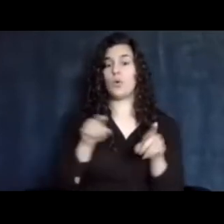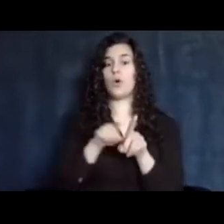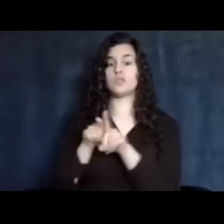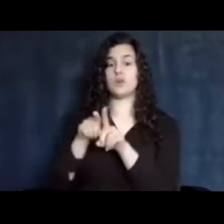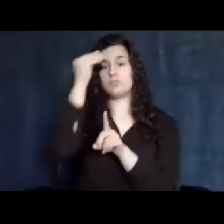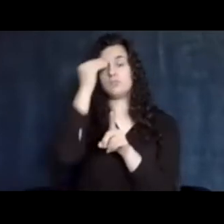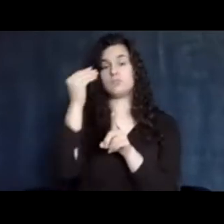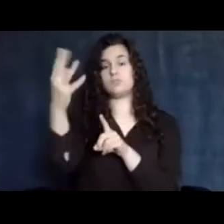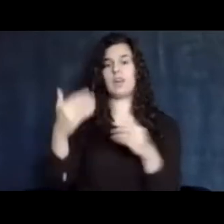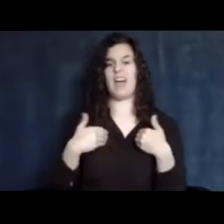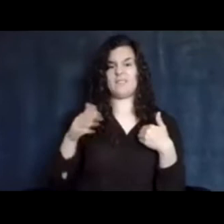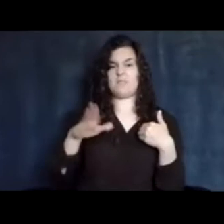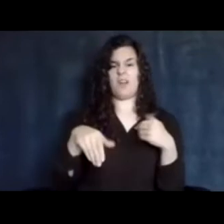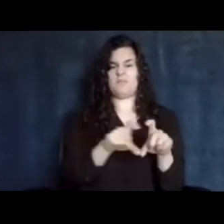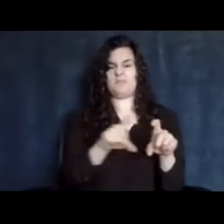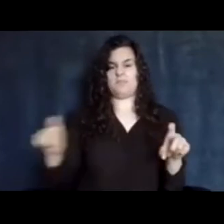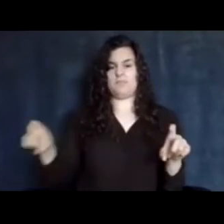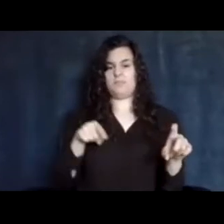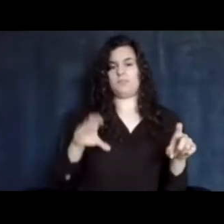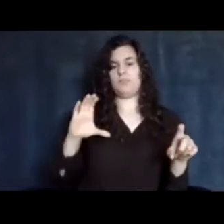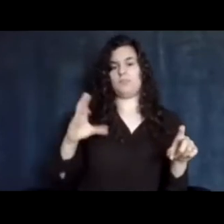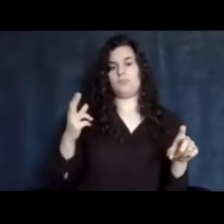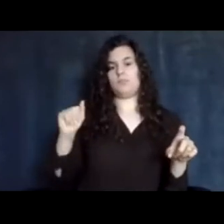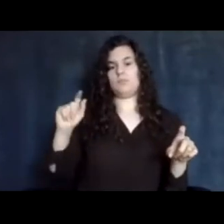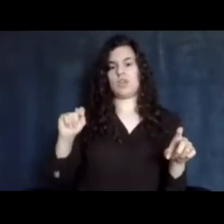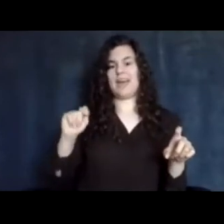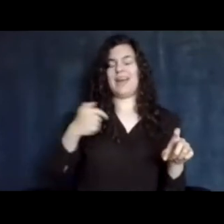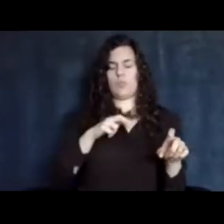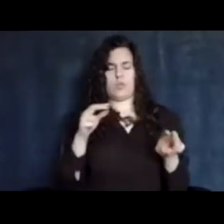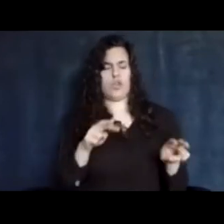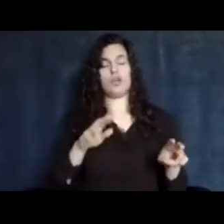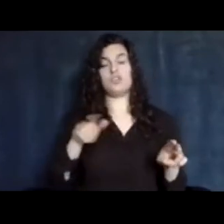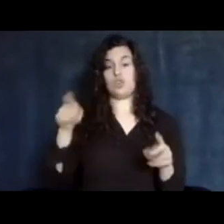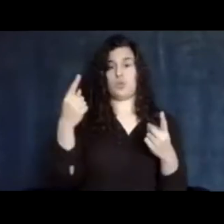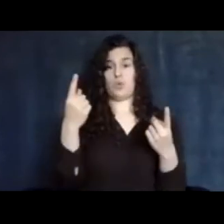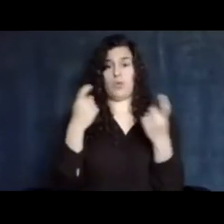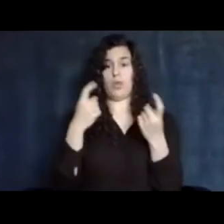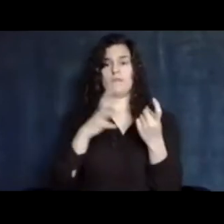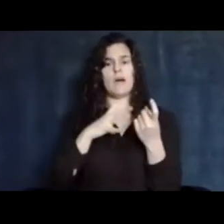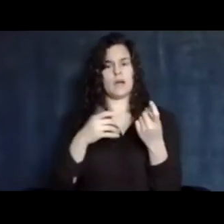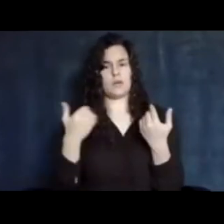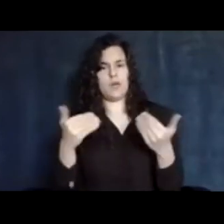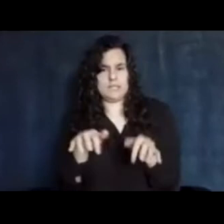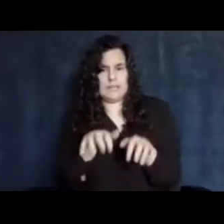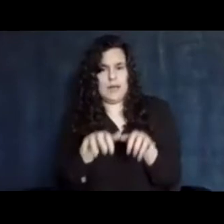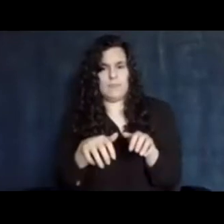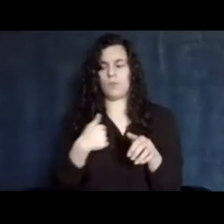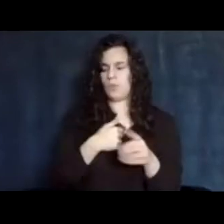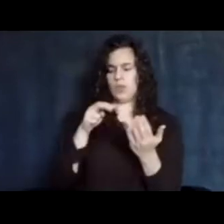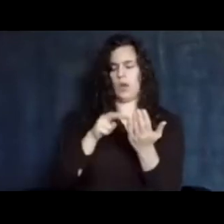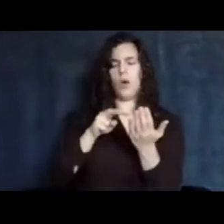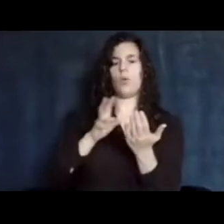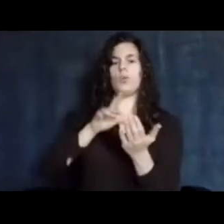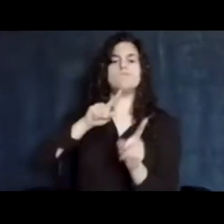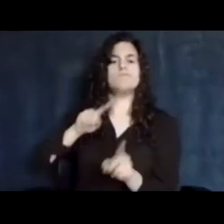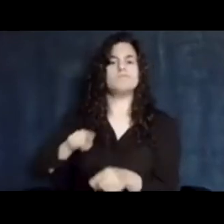have a chat going on right now. I will be facilitating the chat, so if you do have any questions, you can just put them in the chat, and we will answer all those questions